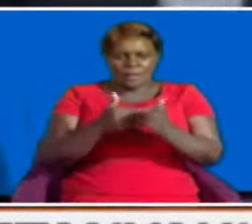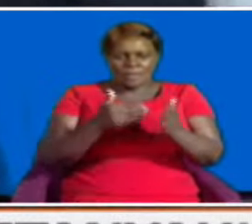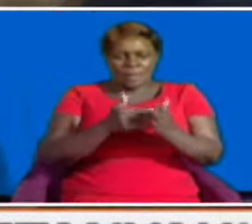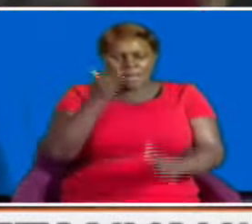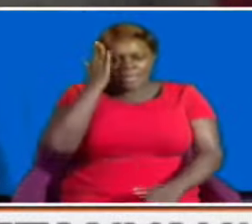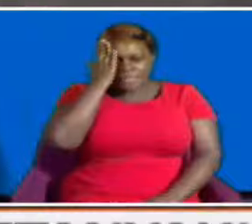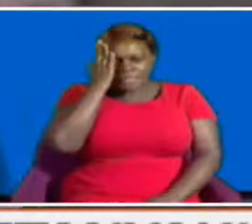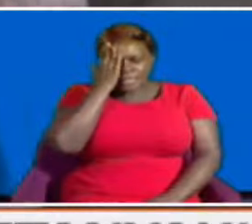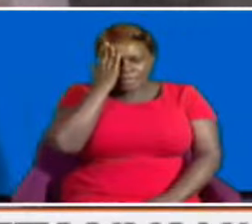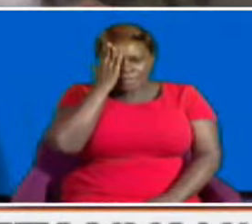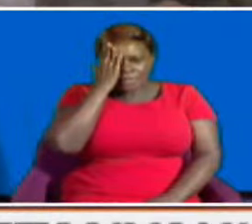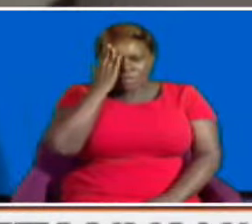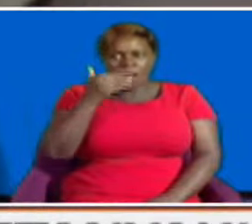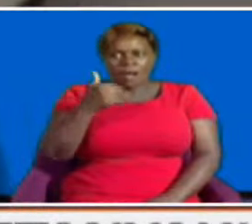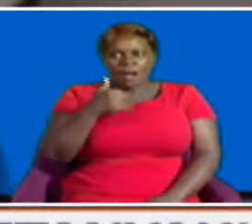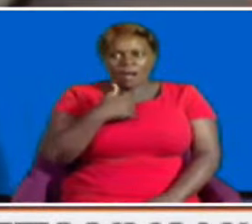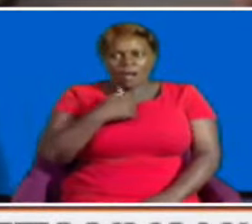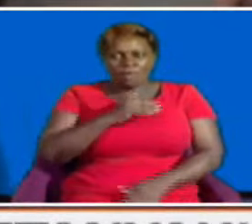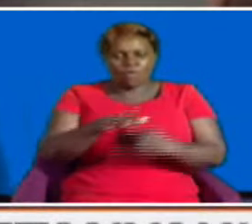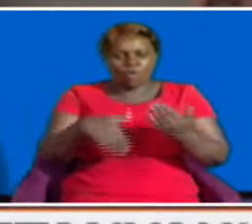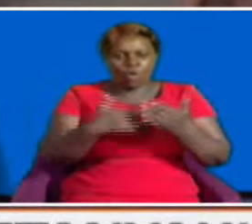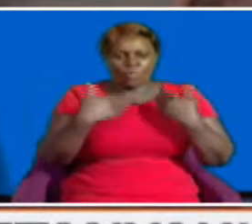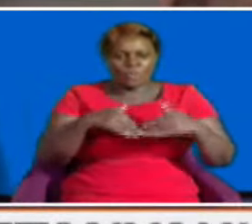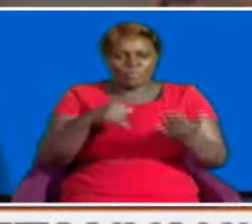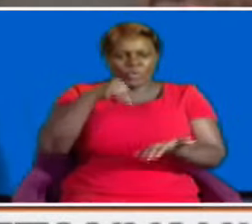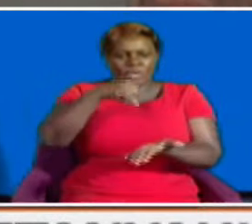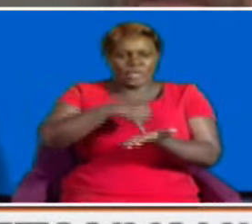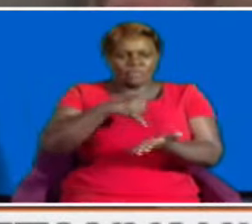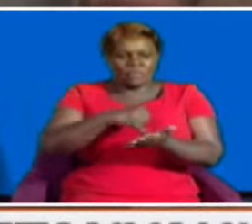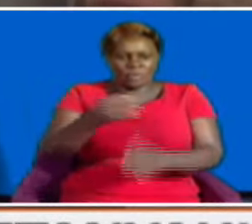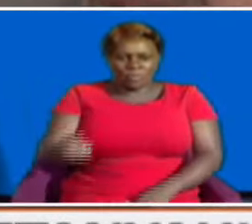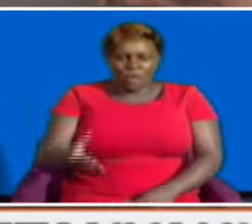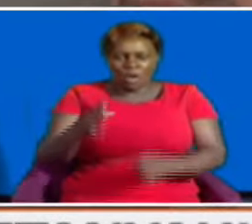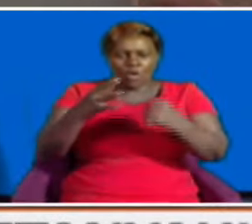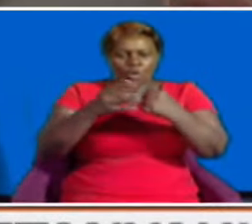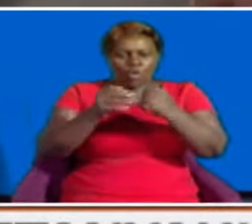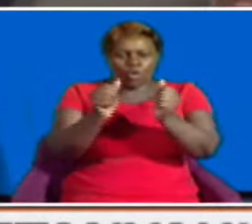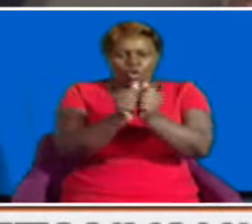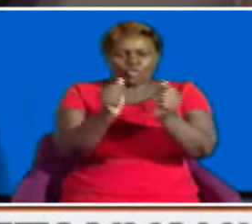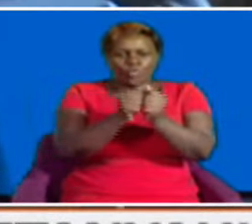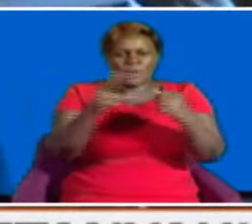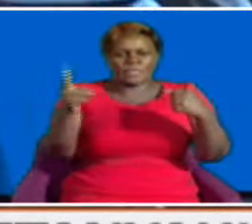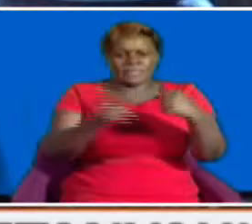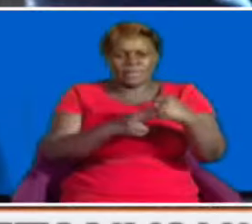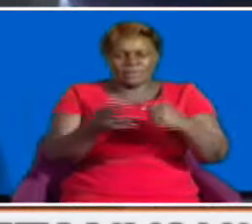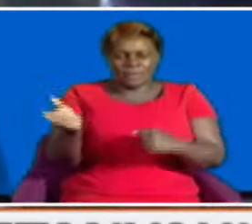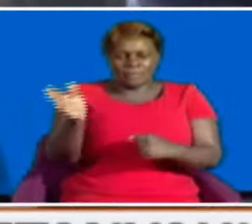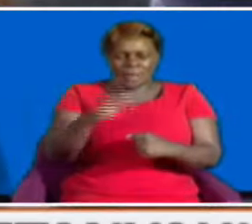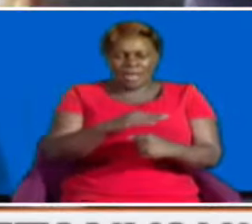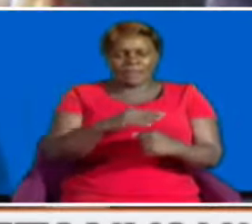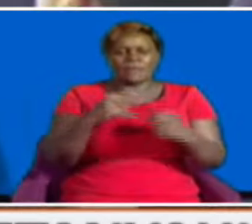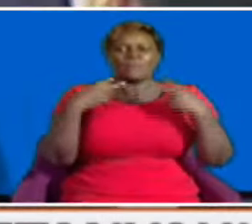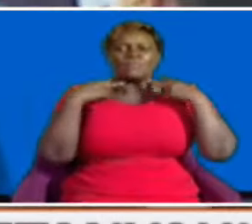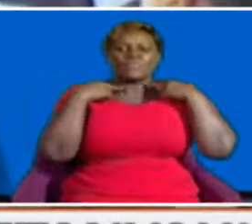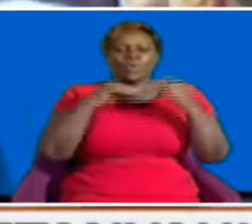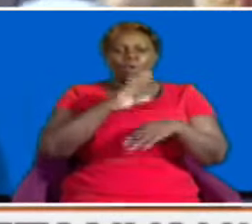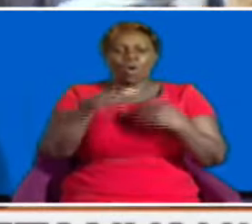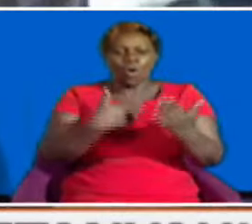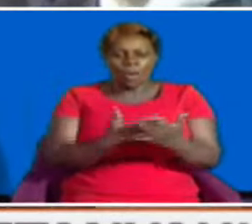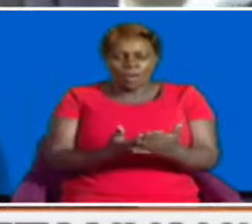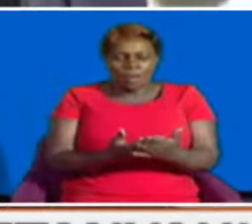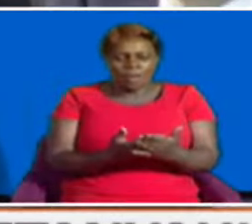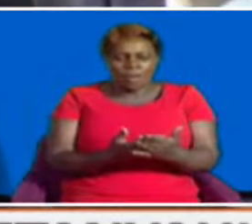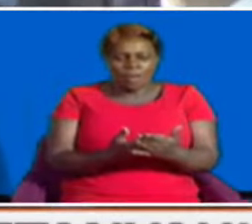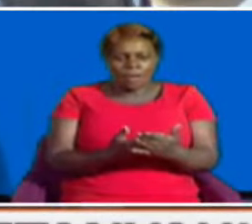Israel kuandama wote waliohusika na shambulizi la Oktoba 7 na kuwarejesha mateka wote ambao wamekamatwa.